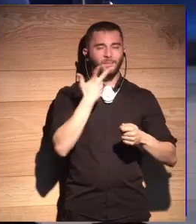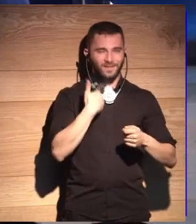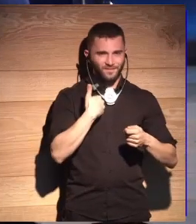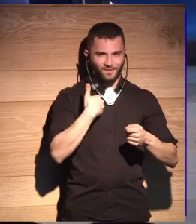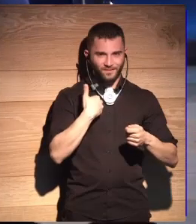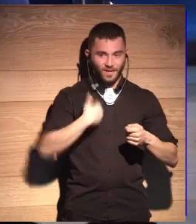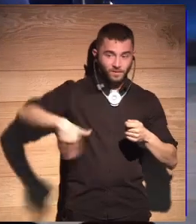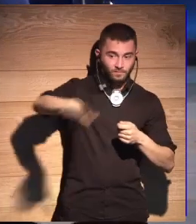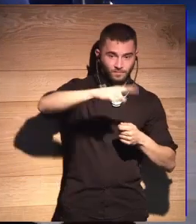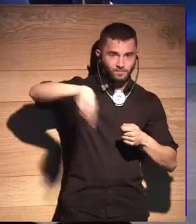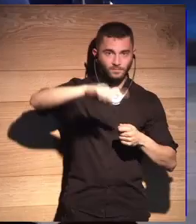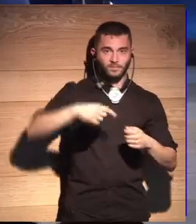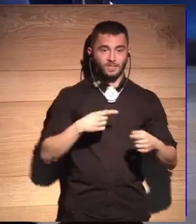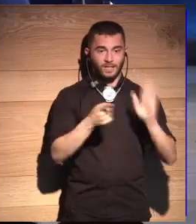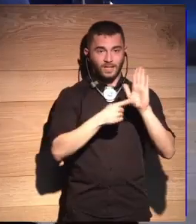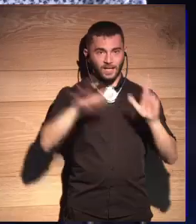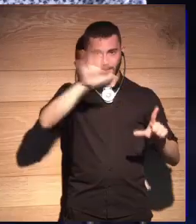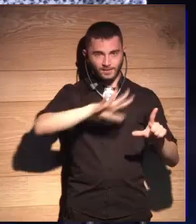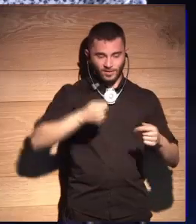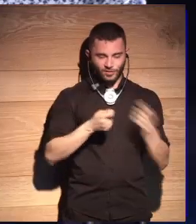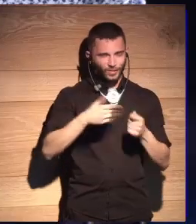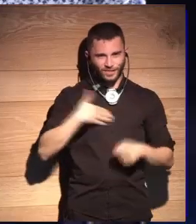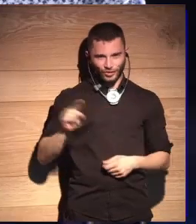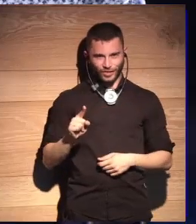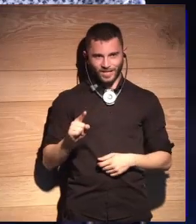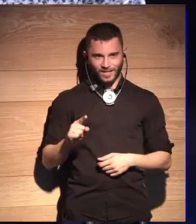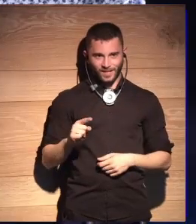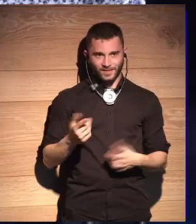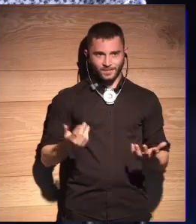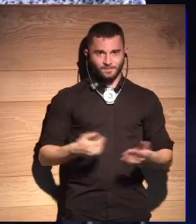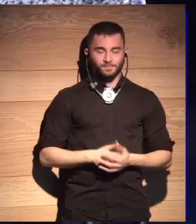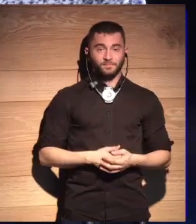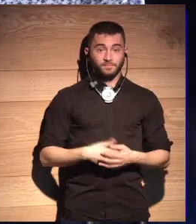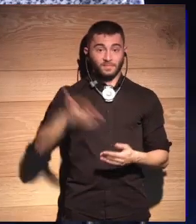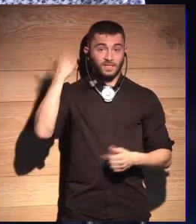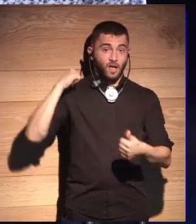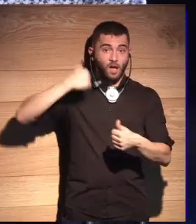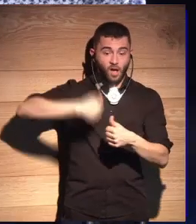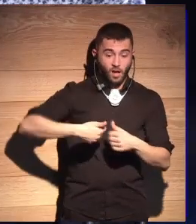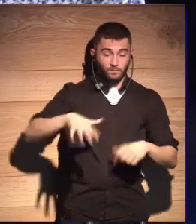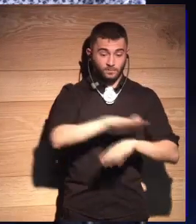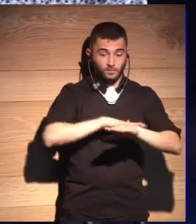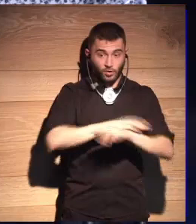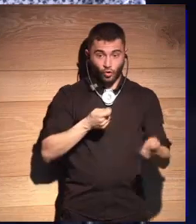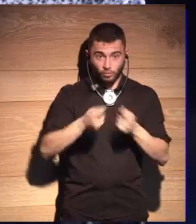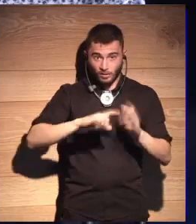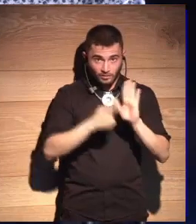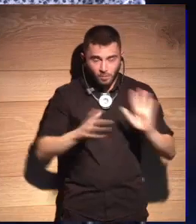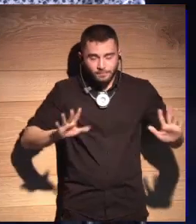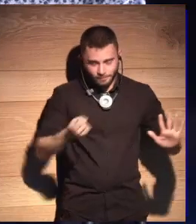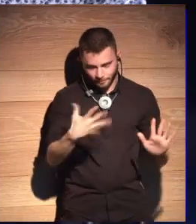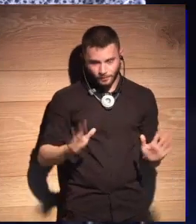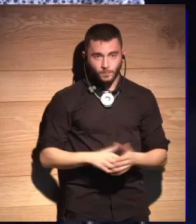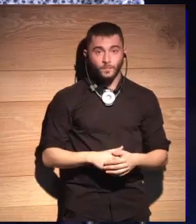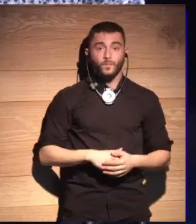You said that the big platforms prefer to self-regulate compared to being regulated by the state. There's a sentence